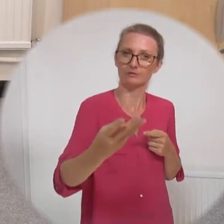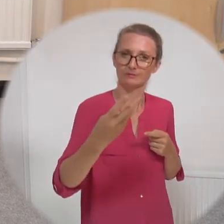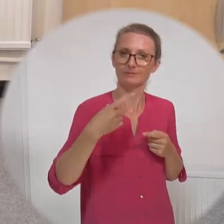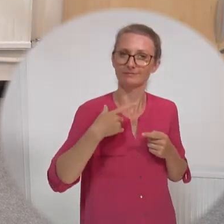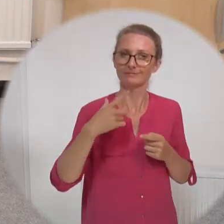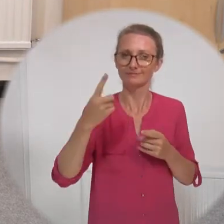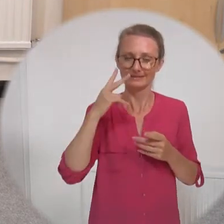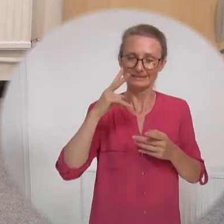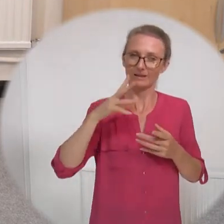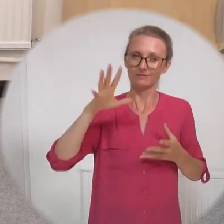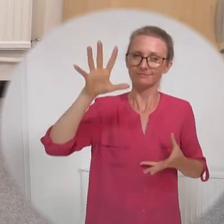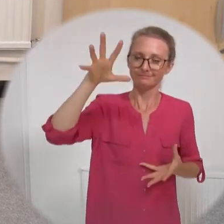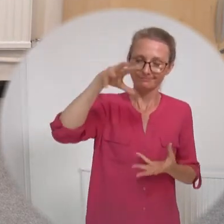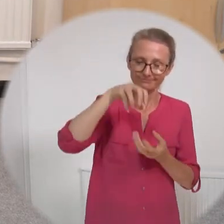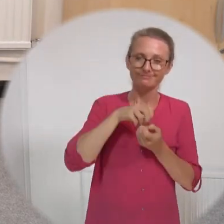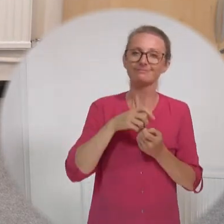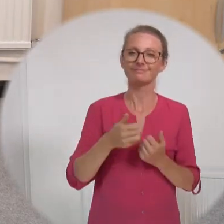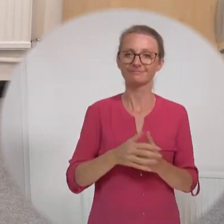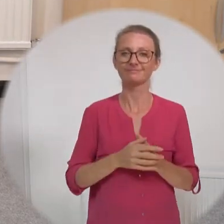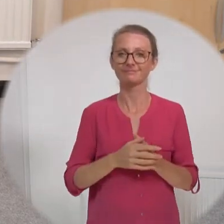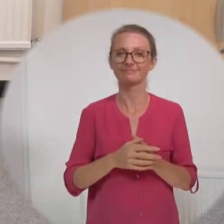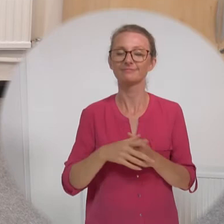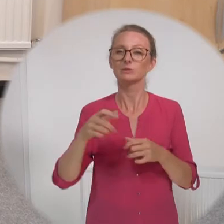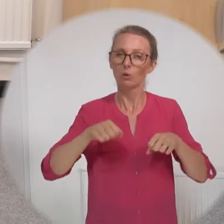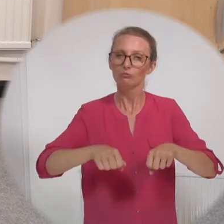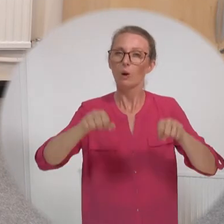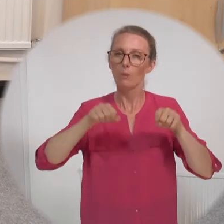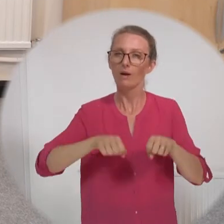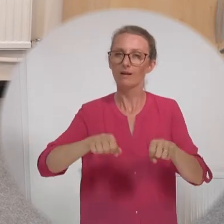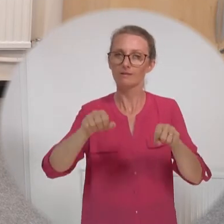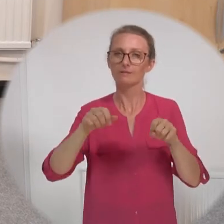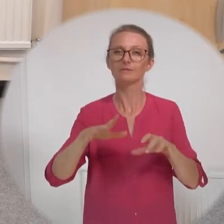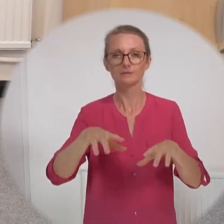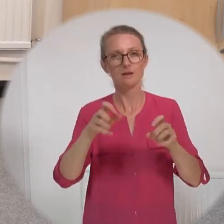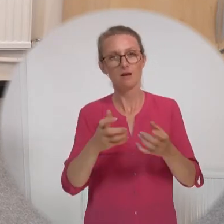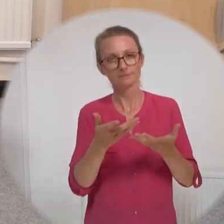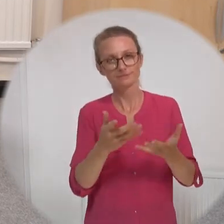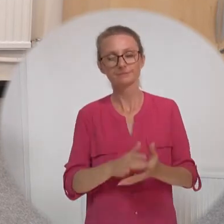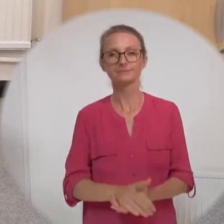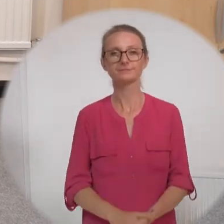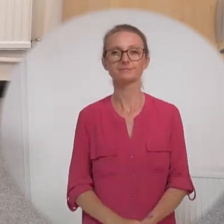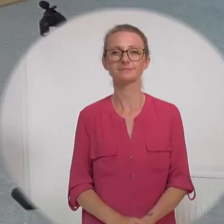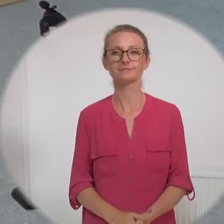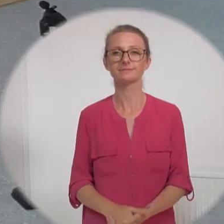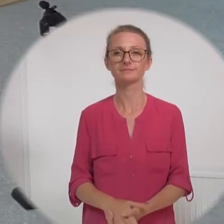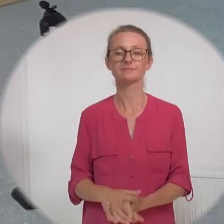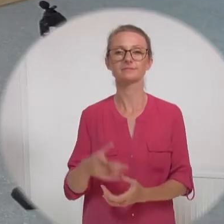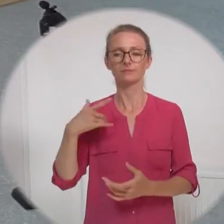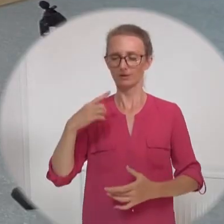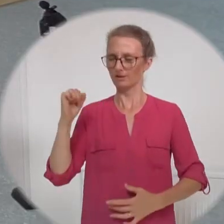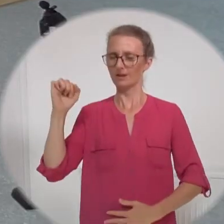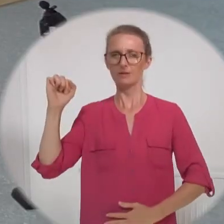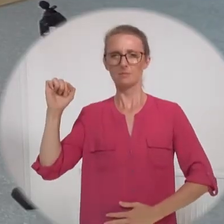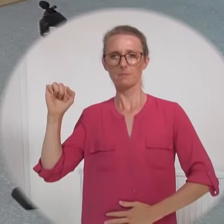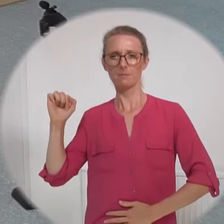you start like this, and then you sink your hips back, lengthen through the back so